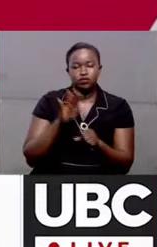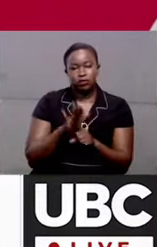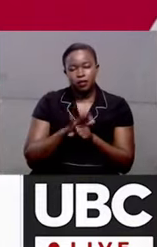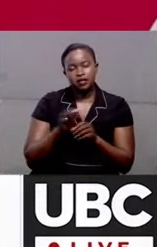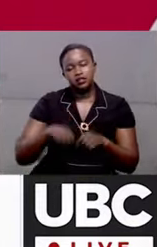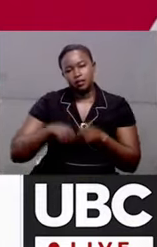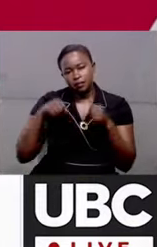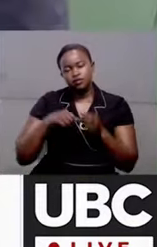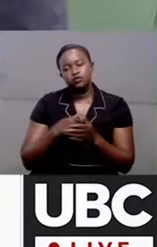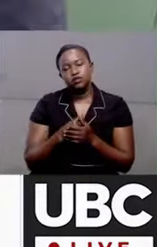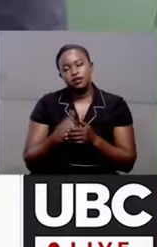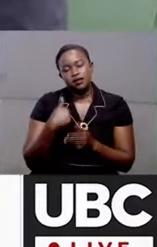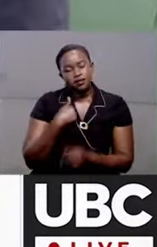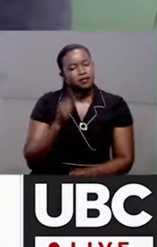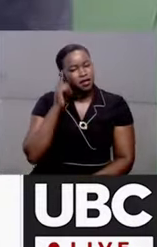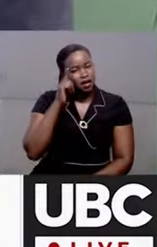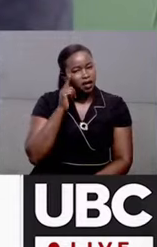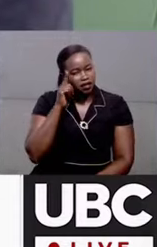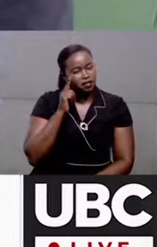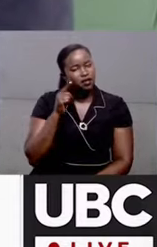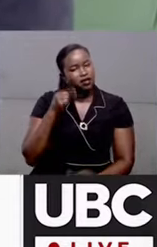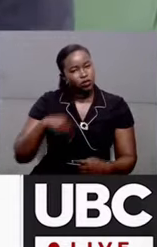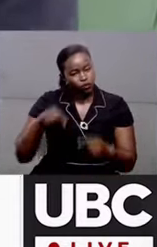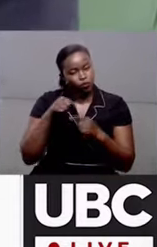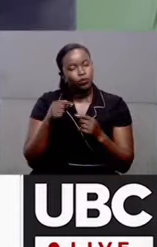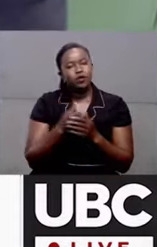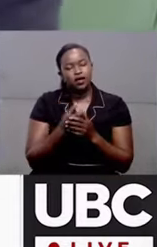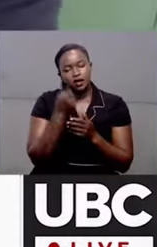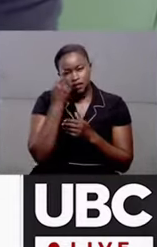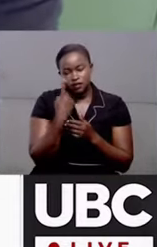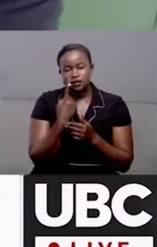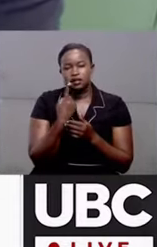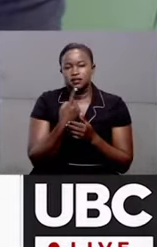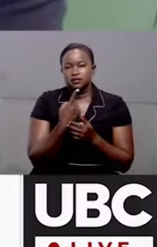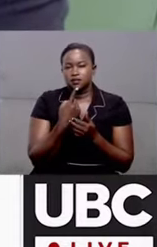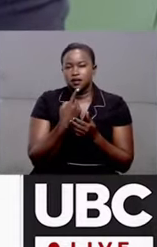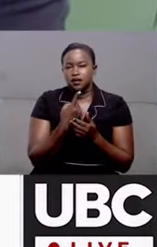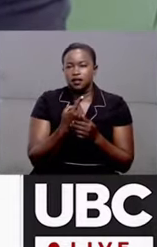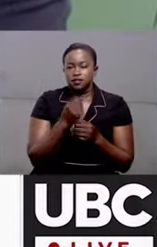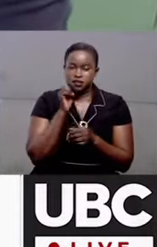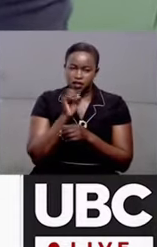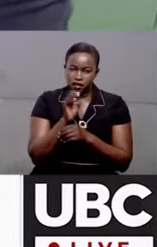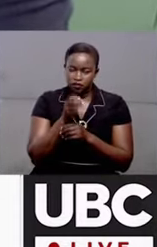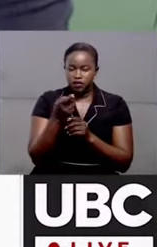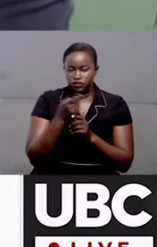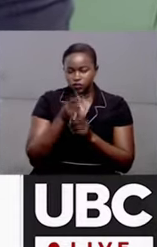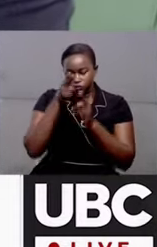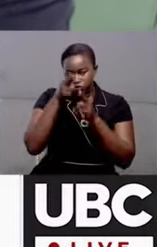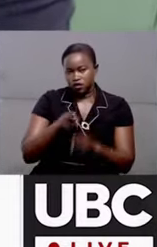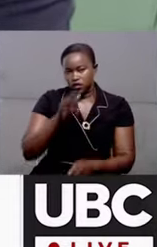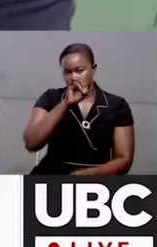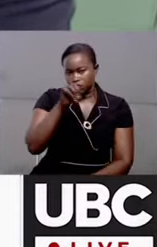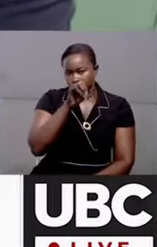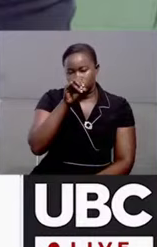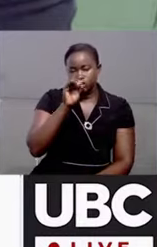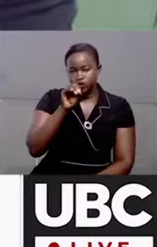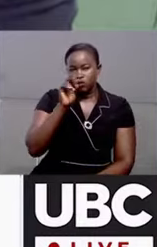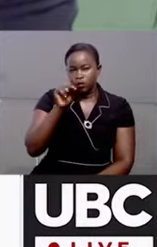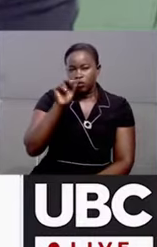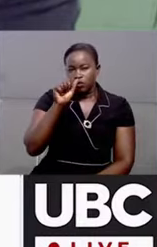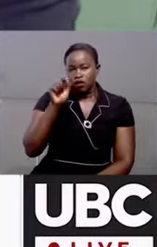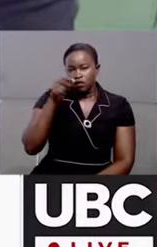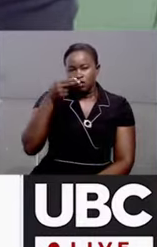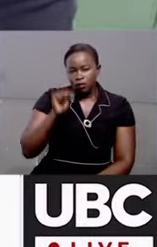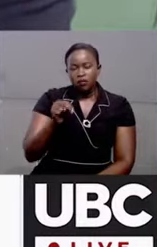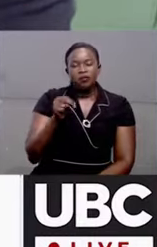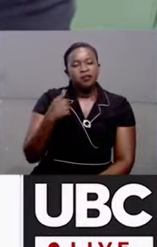Chairperson. I think we take cognizance of what advice the Honorable Jonathan has given, but I